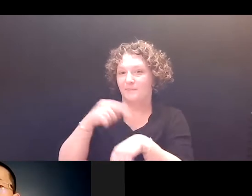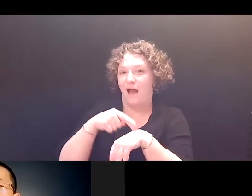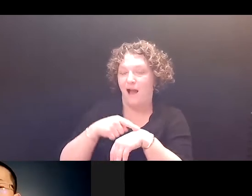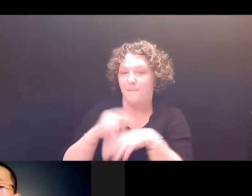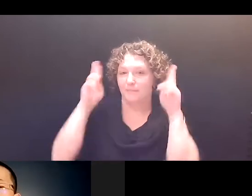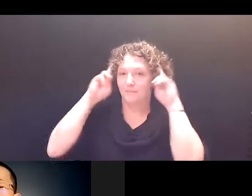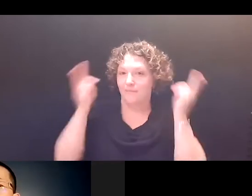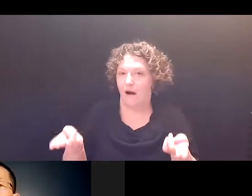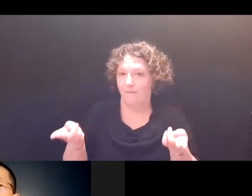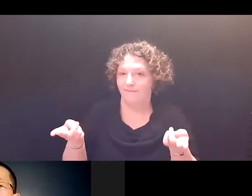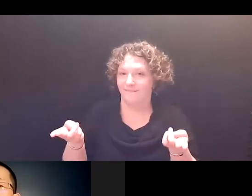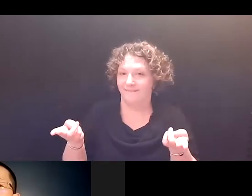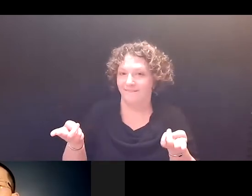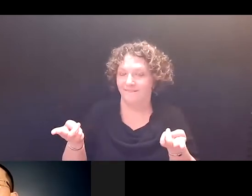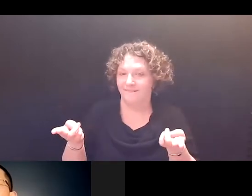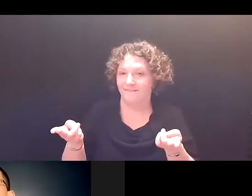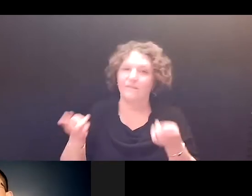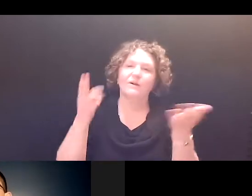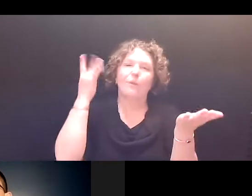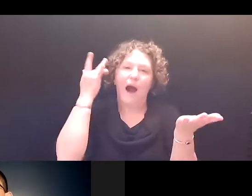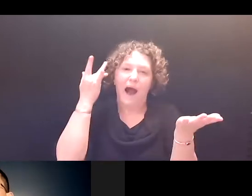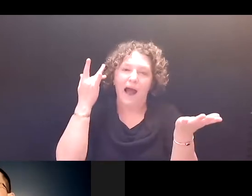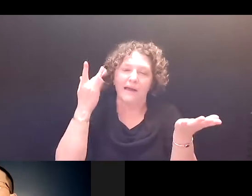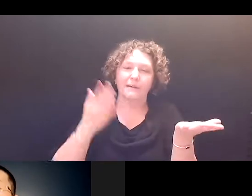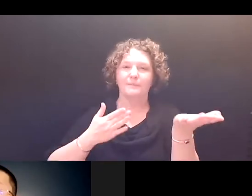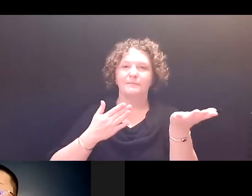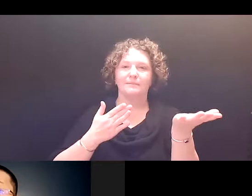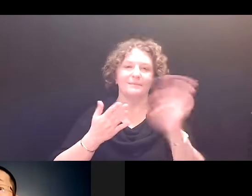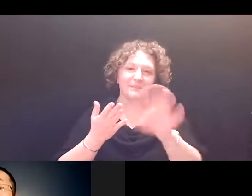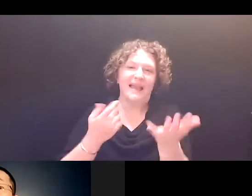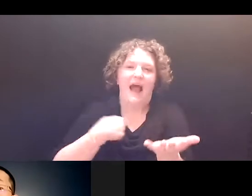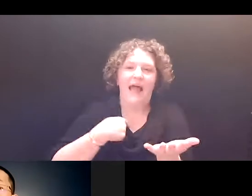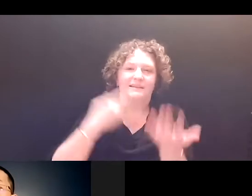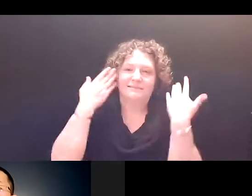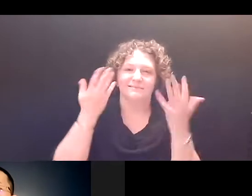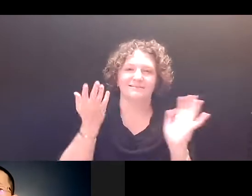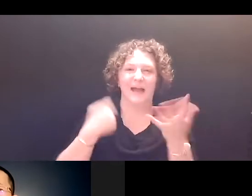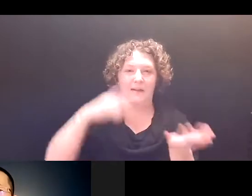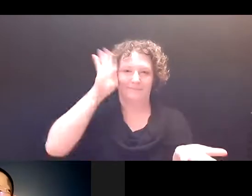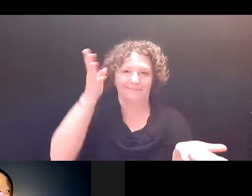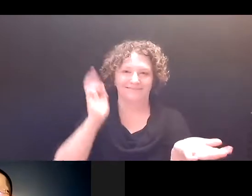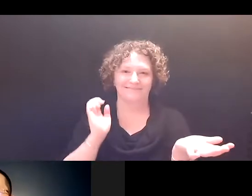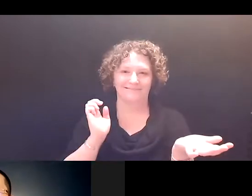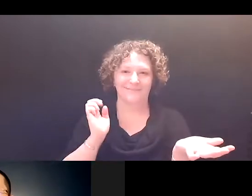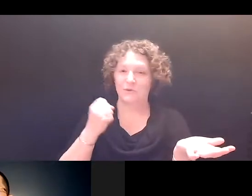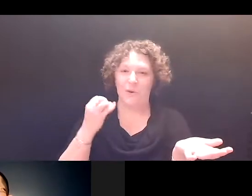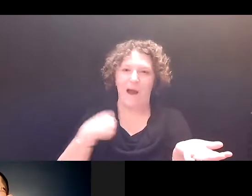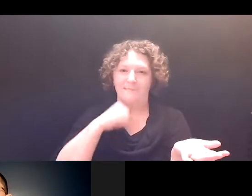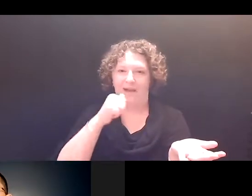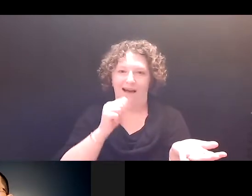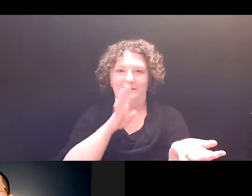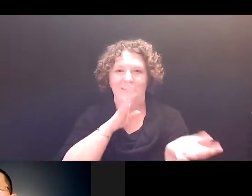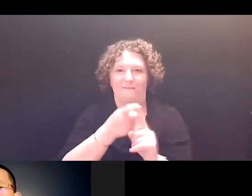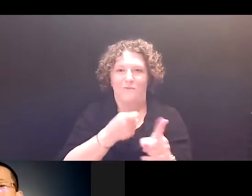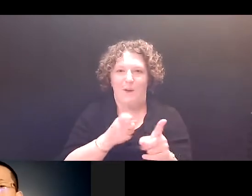that it's good to have some time with the cochlear implants off? And the reason I ask that is I'm